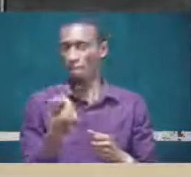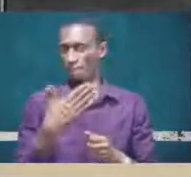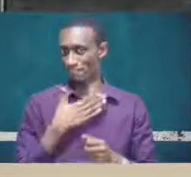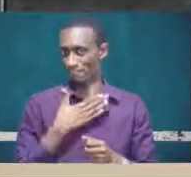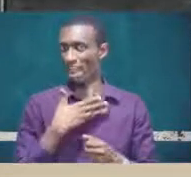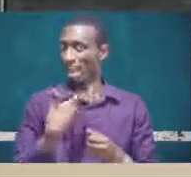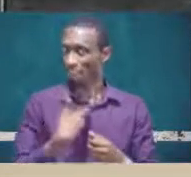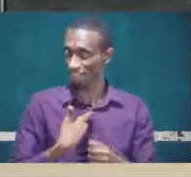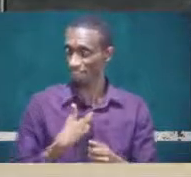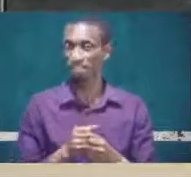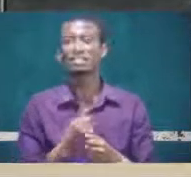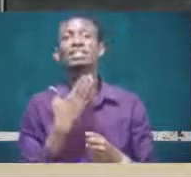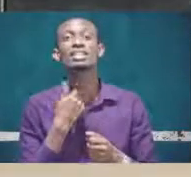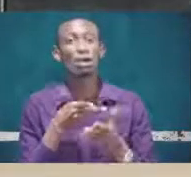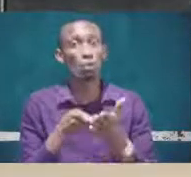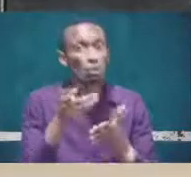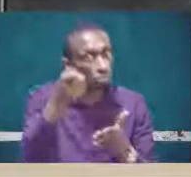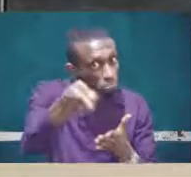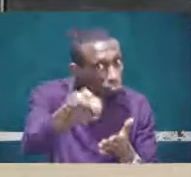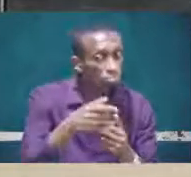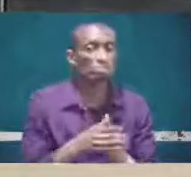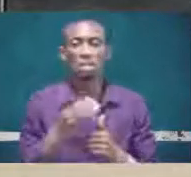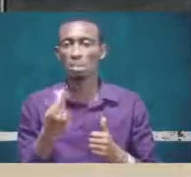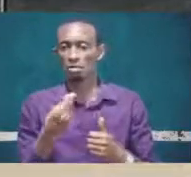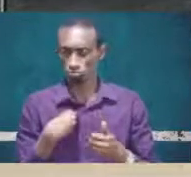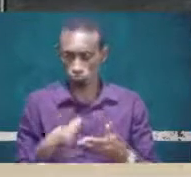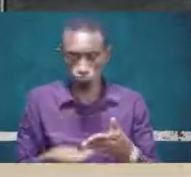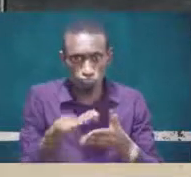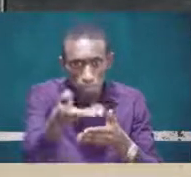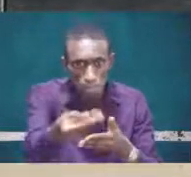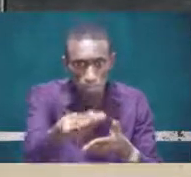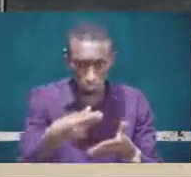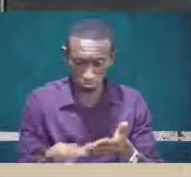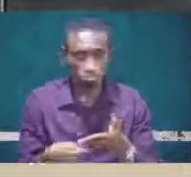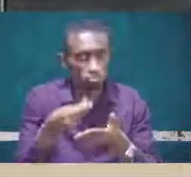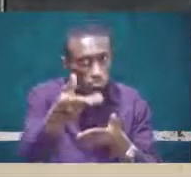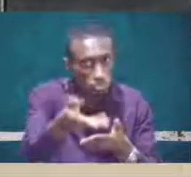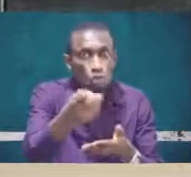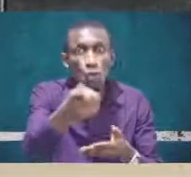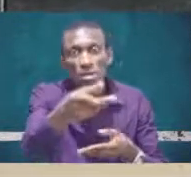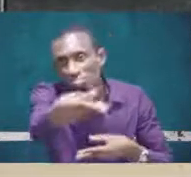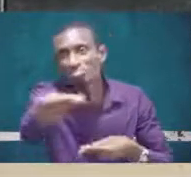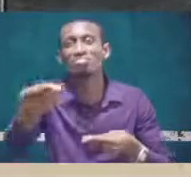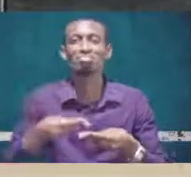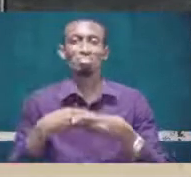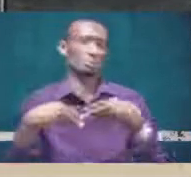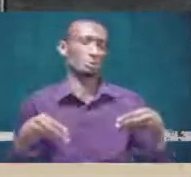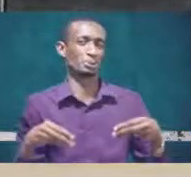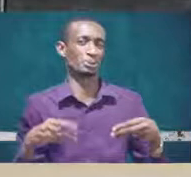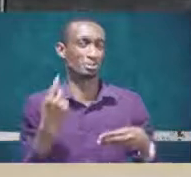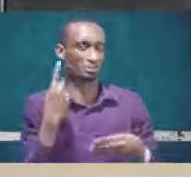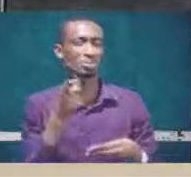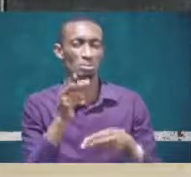to purchase a commodity. I will give money to the seller, and the seller will give me the commodity. That